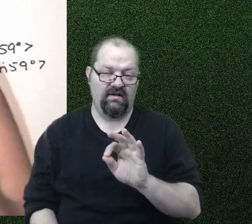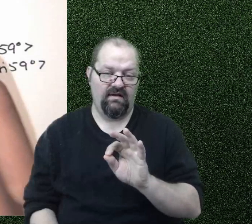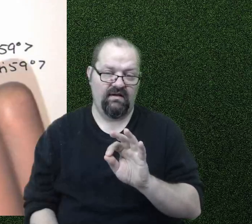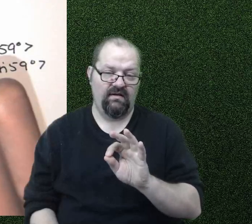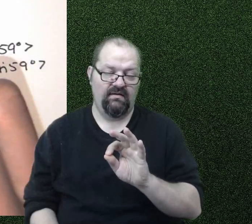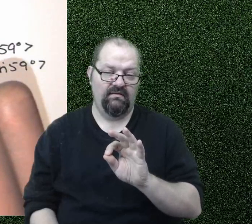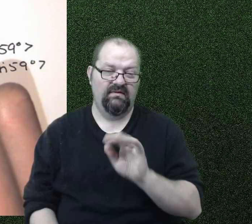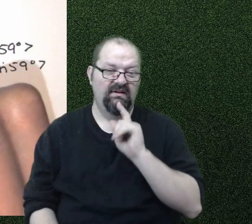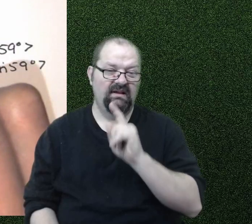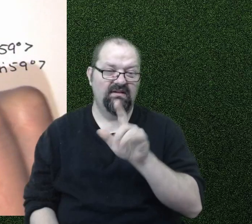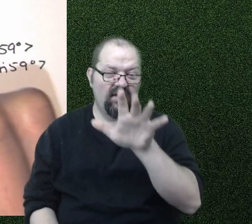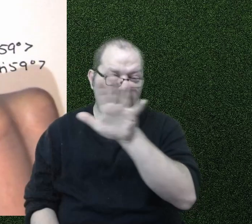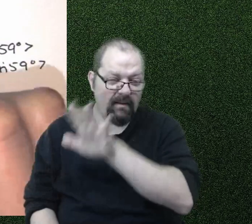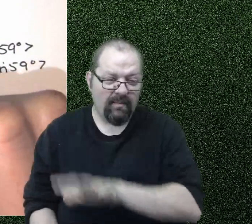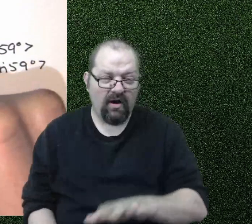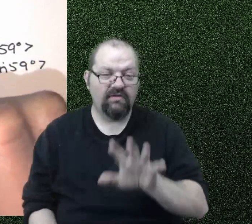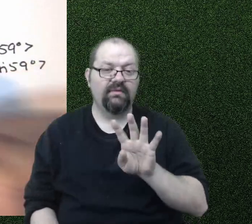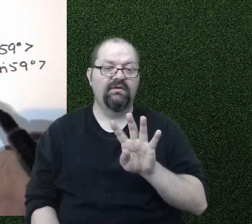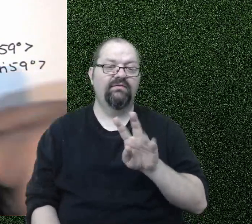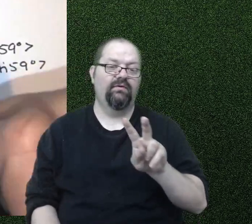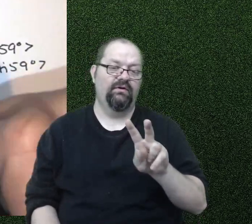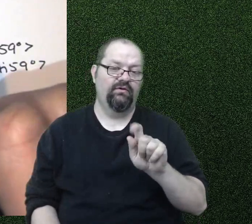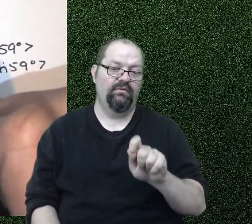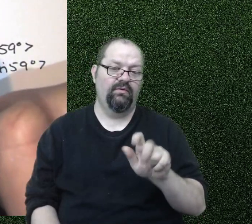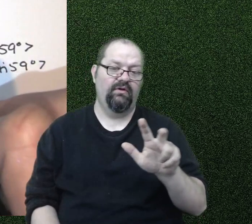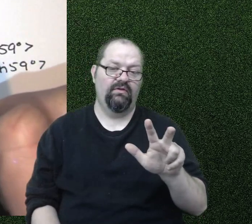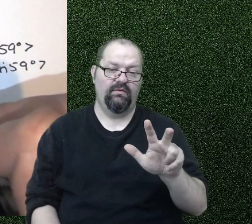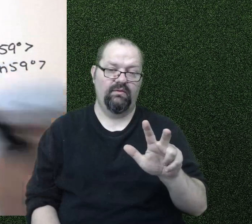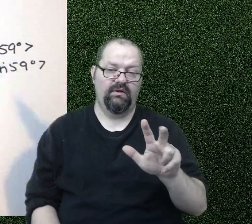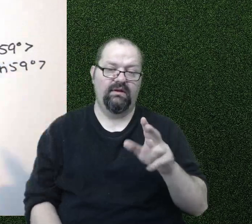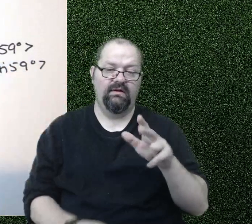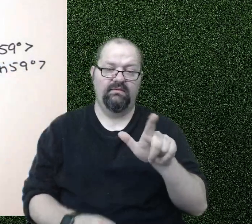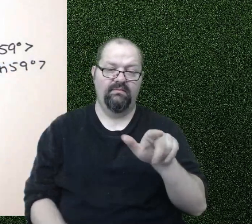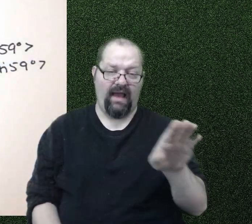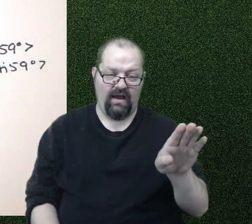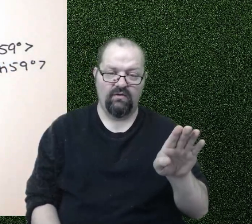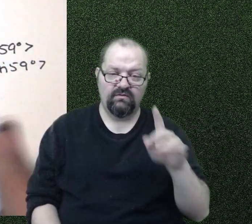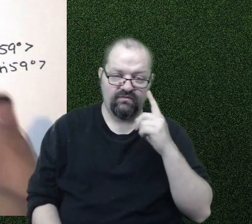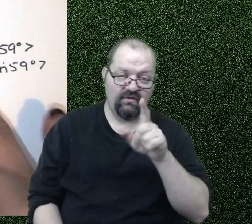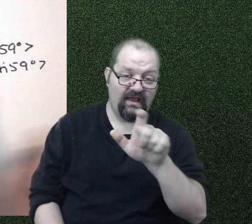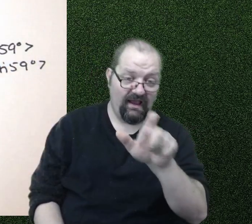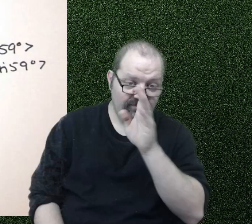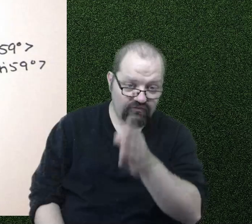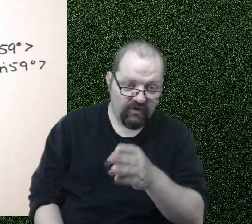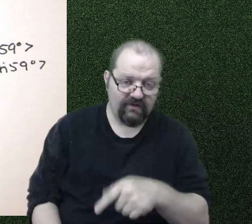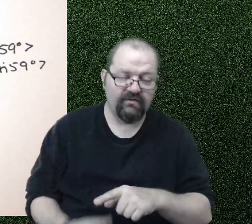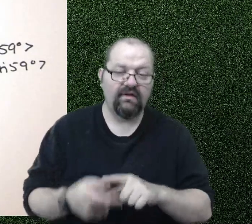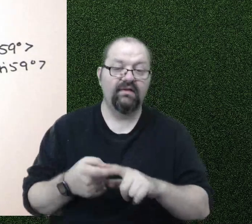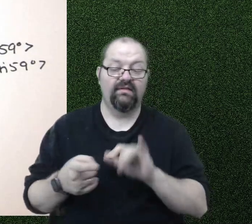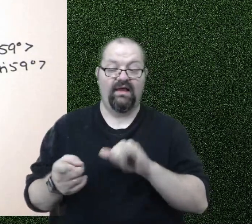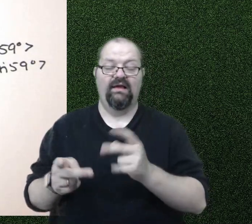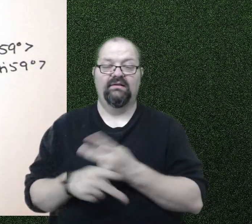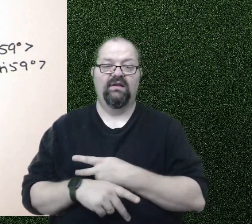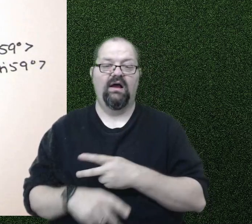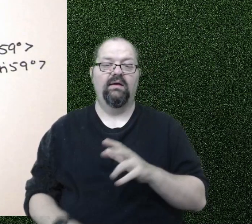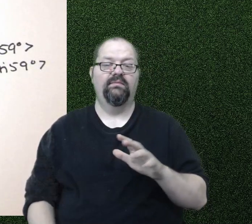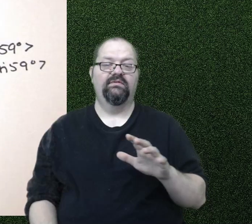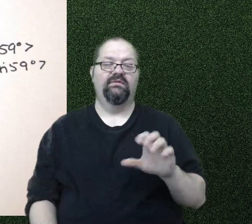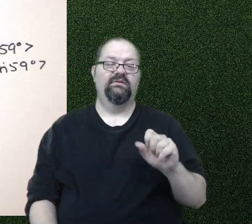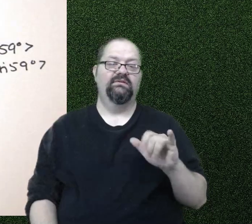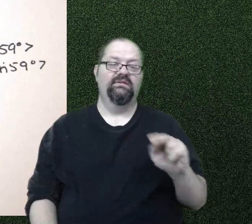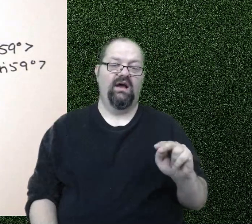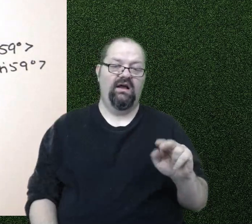It's approximately 42.3 pounds in the x direction. And then I've got that times sine of